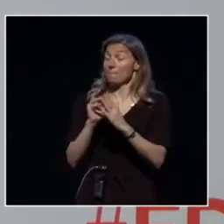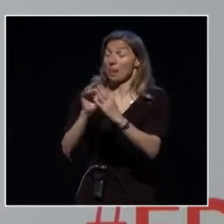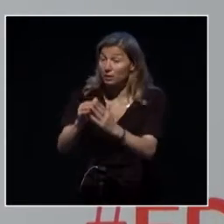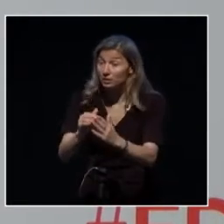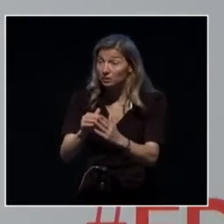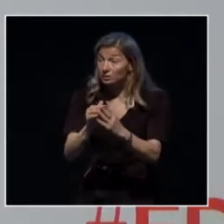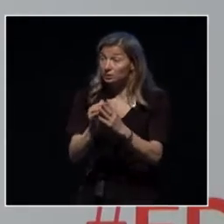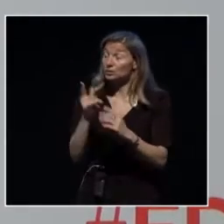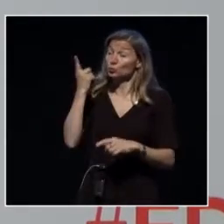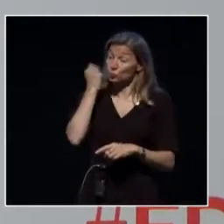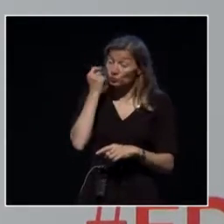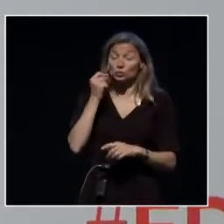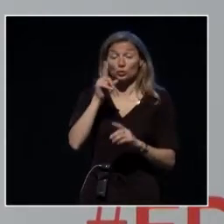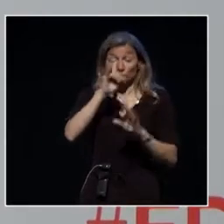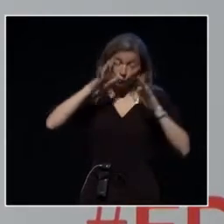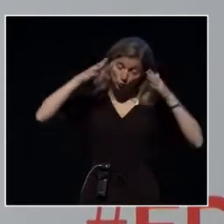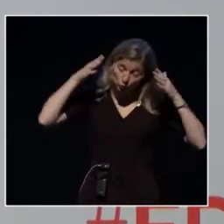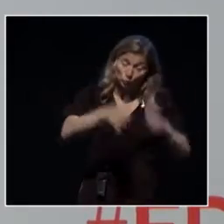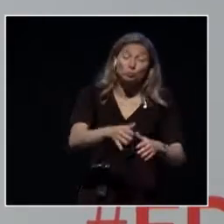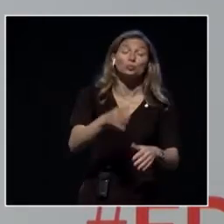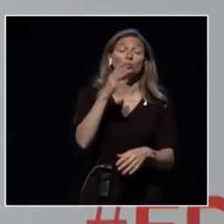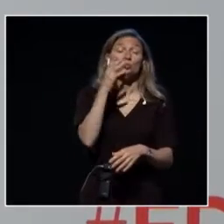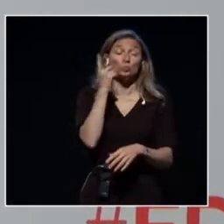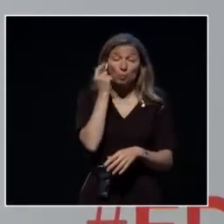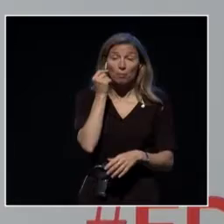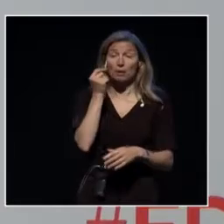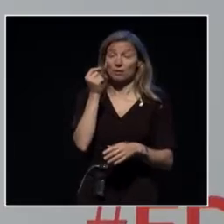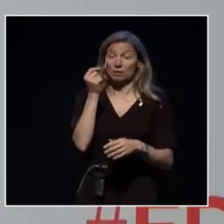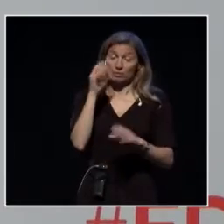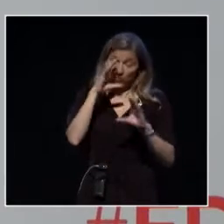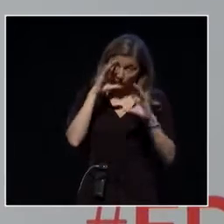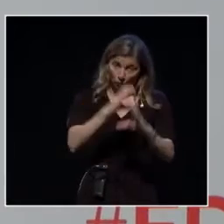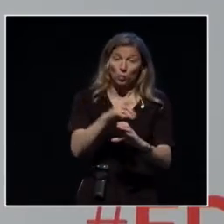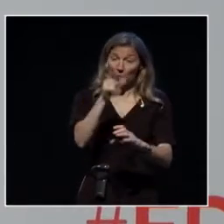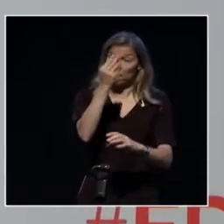exclusively women-focused bank.